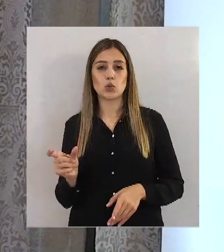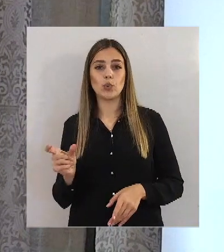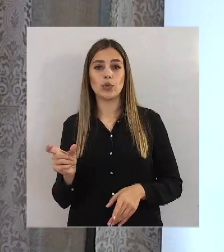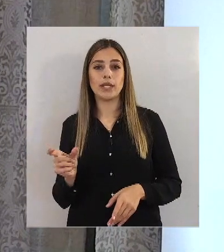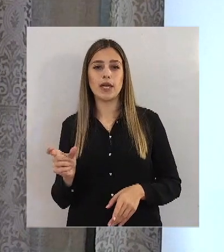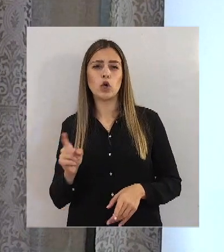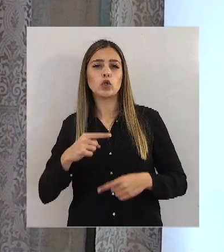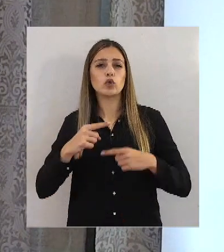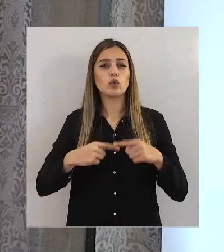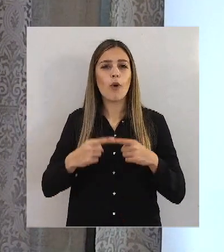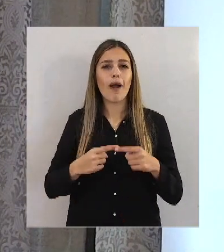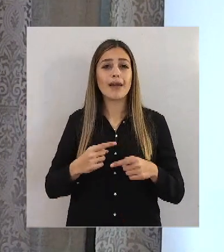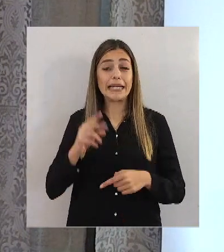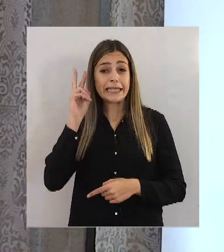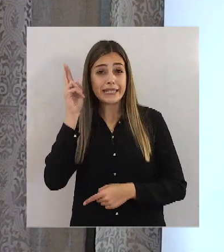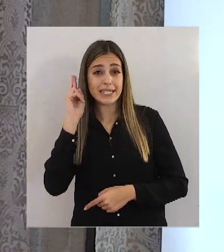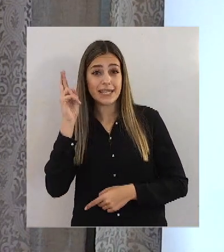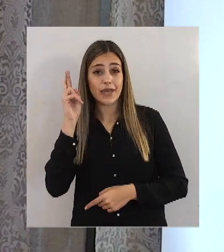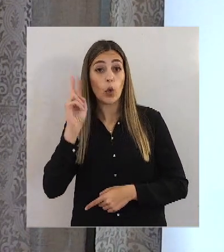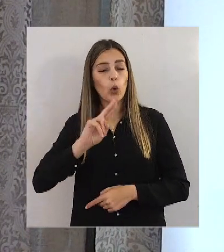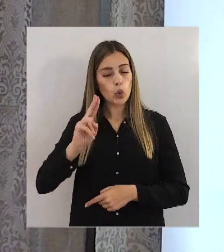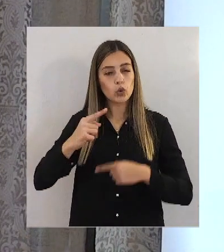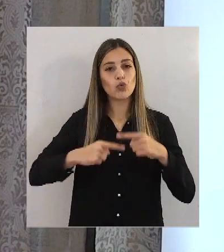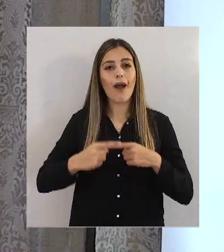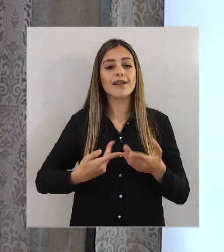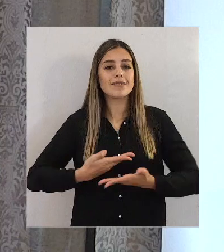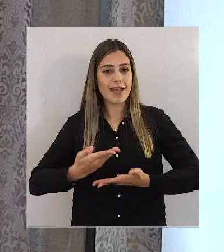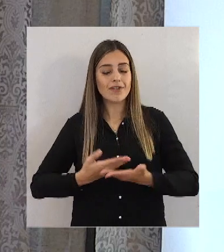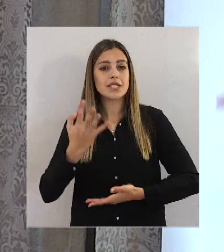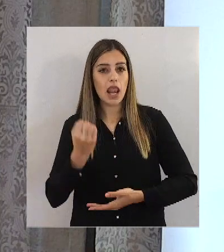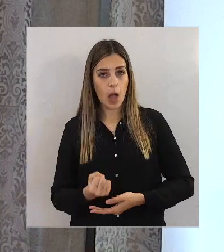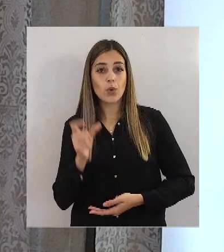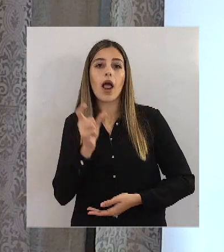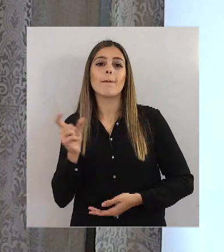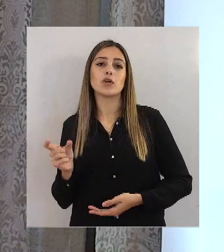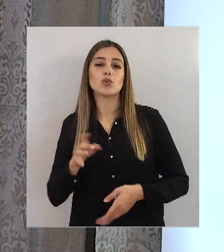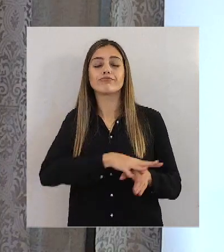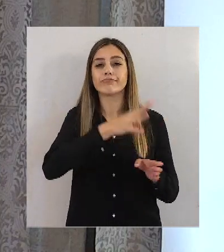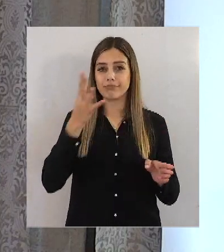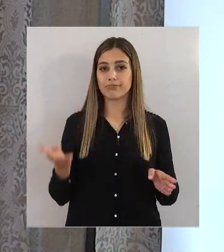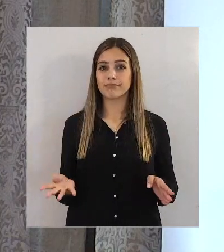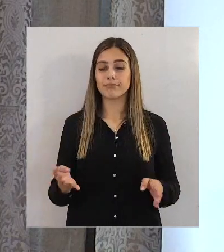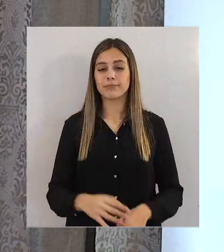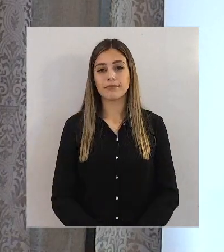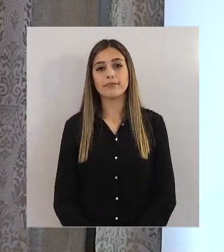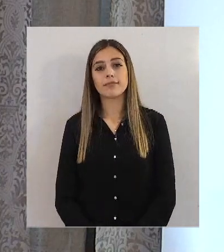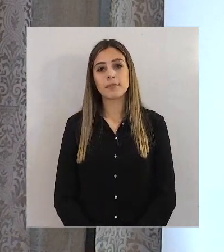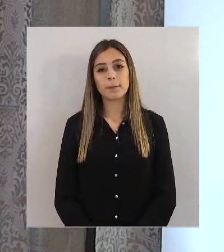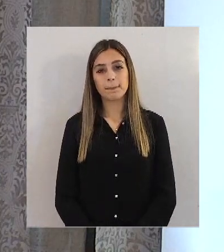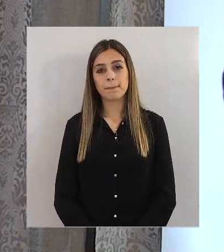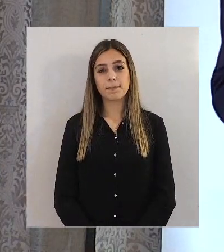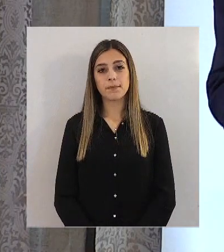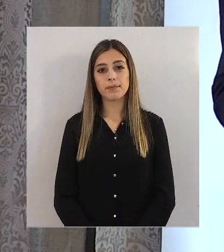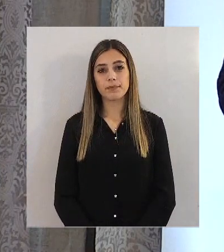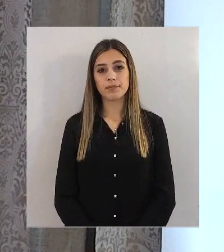health services. And throughout the past 2 years, they managed to also produce, in a very captivating way, I must